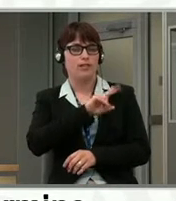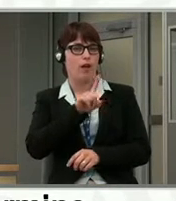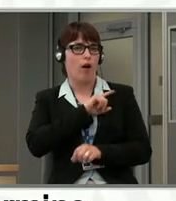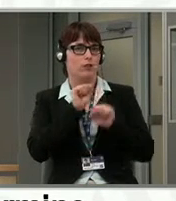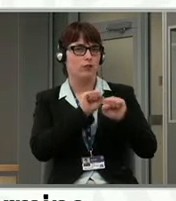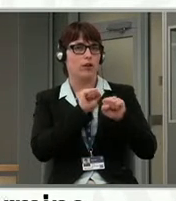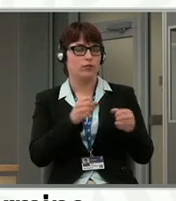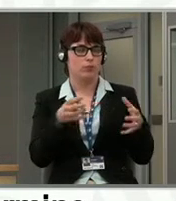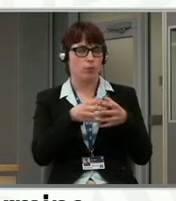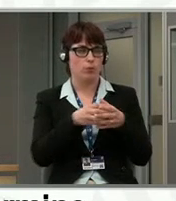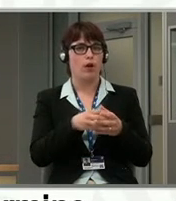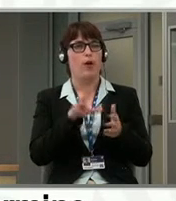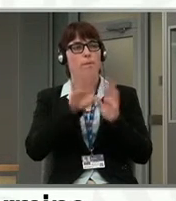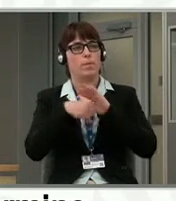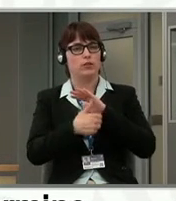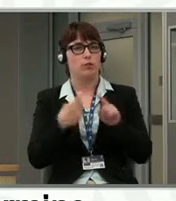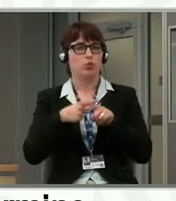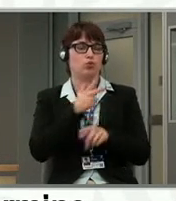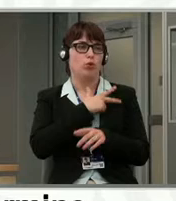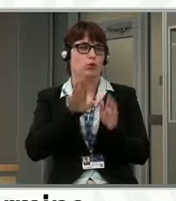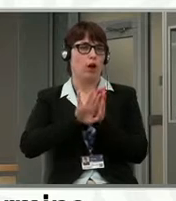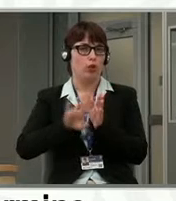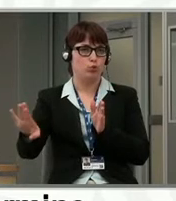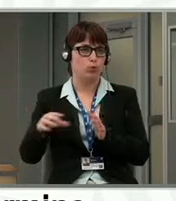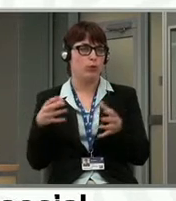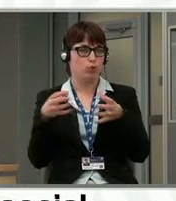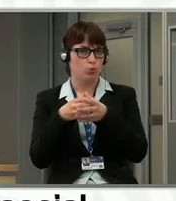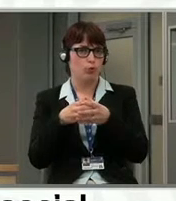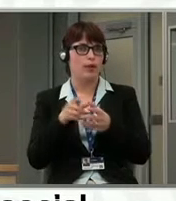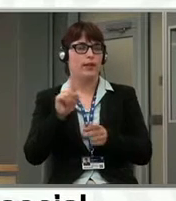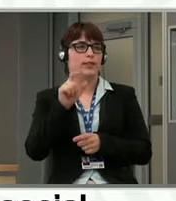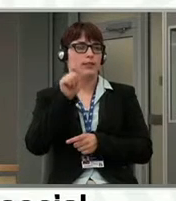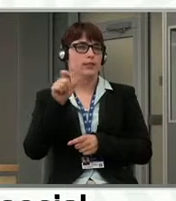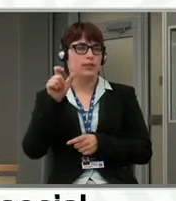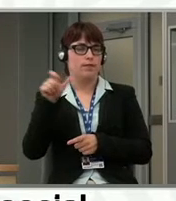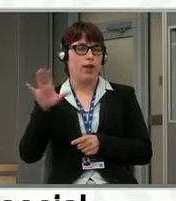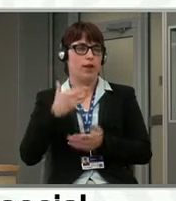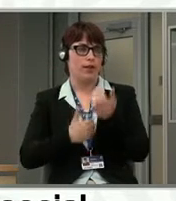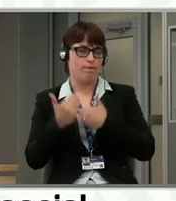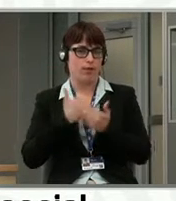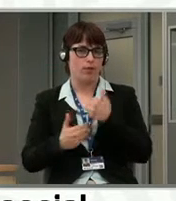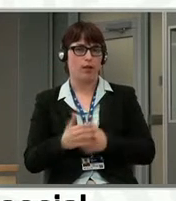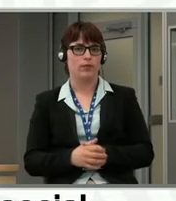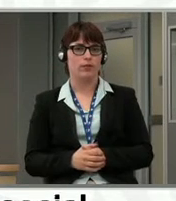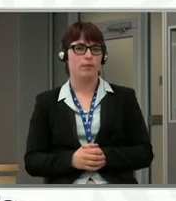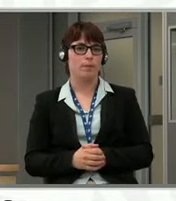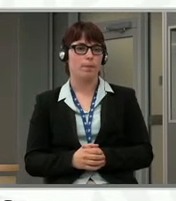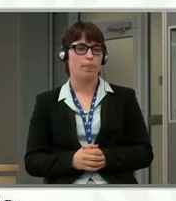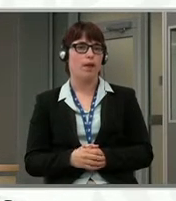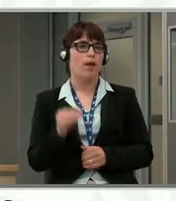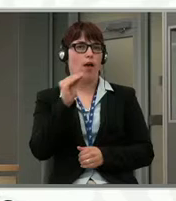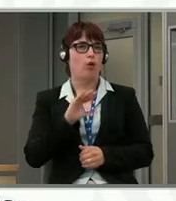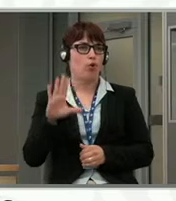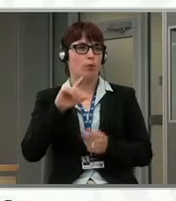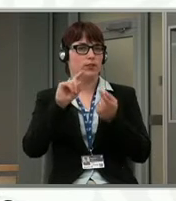upheavals. One of the most vulnerable groups, if we speak about social exclusion